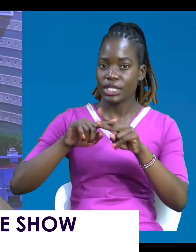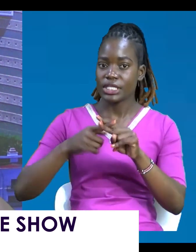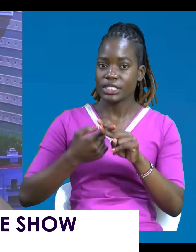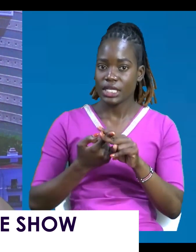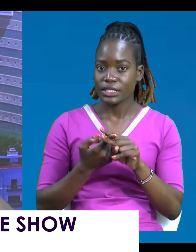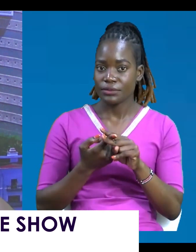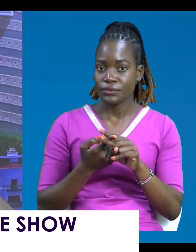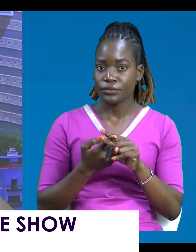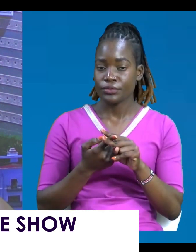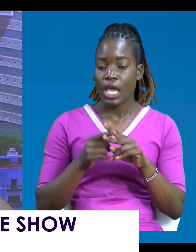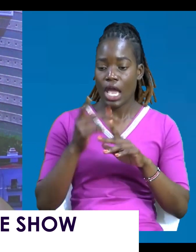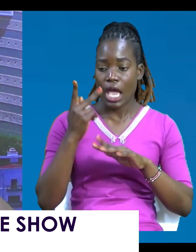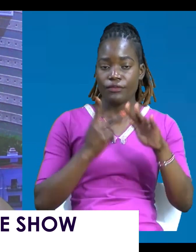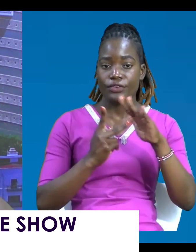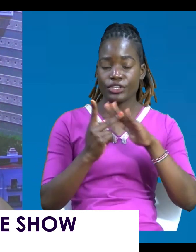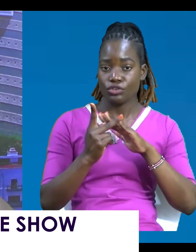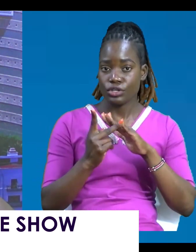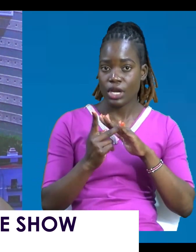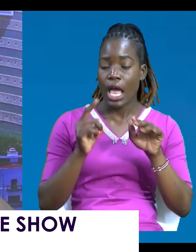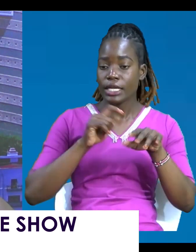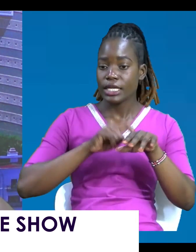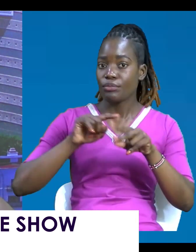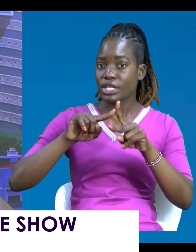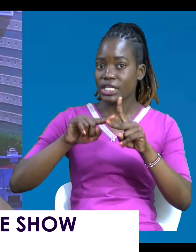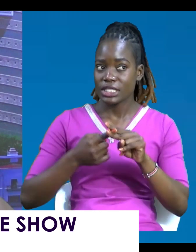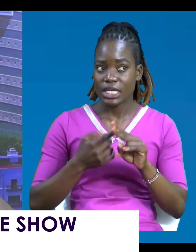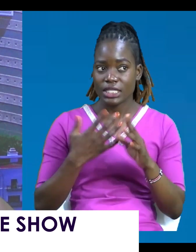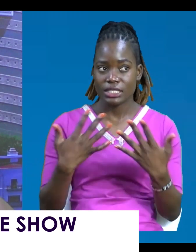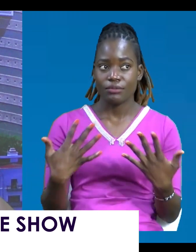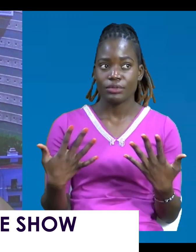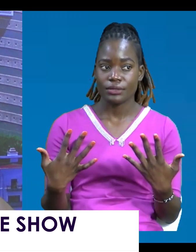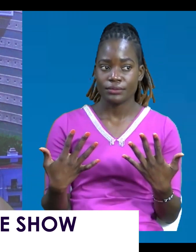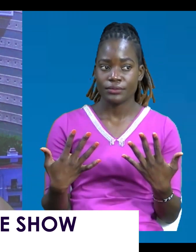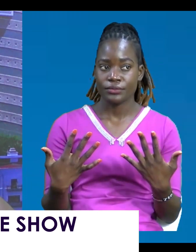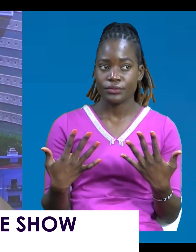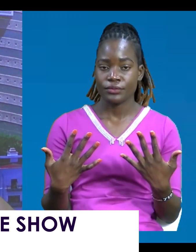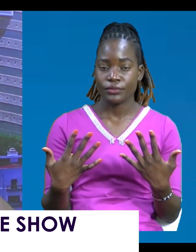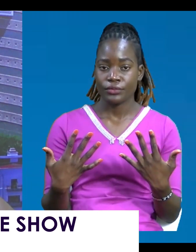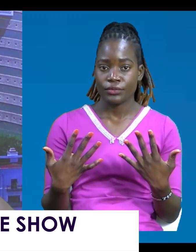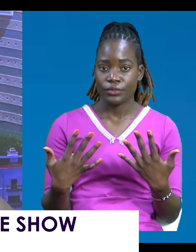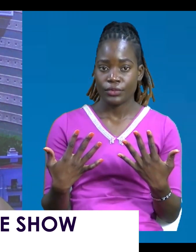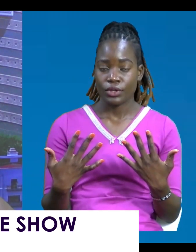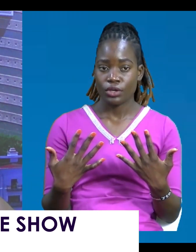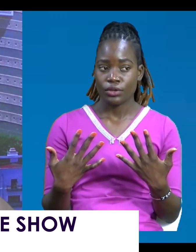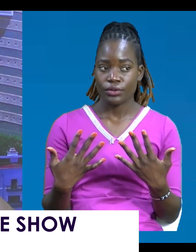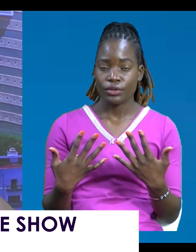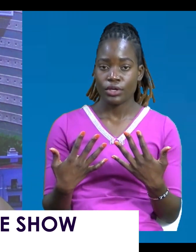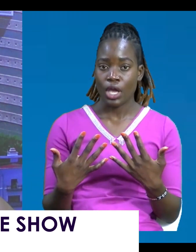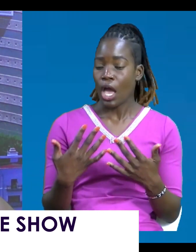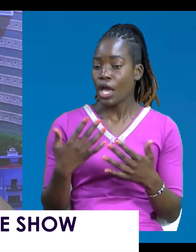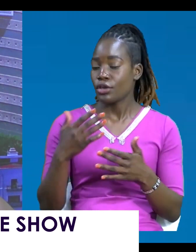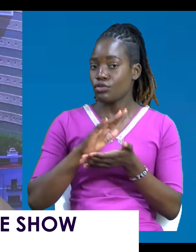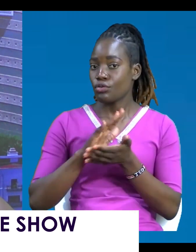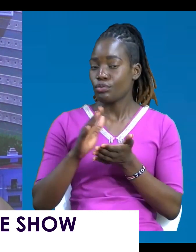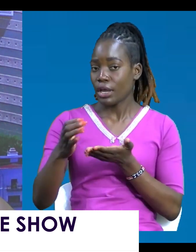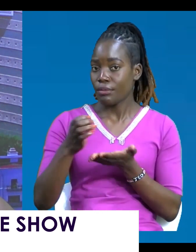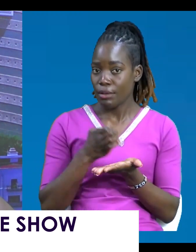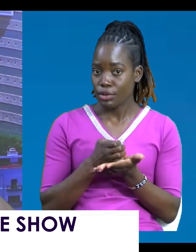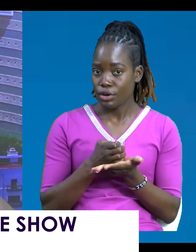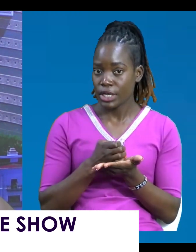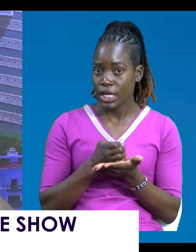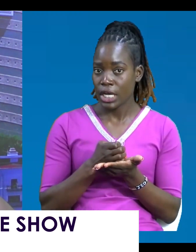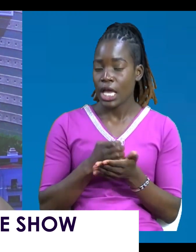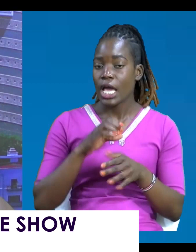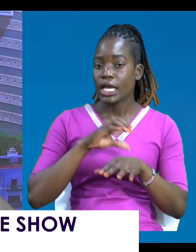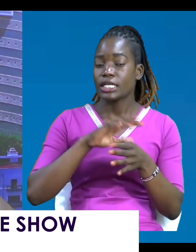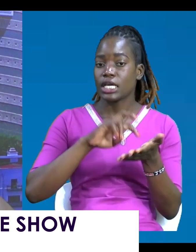begin a vision, once they begin something, you get in there, get employed, get